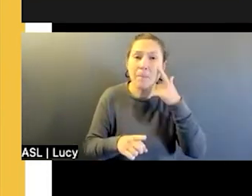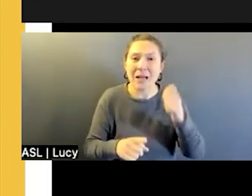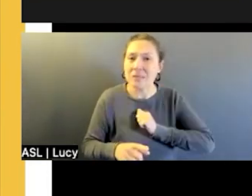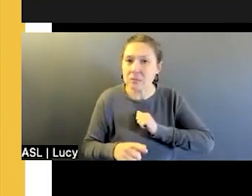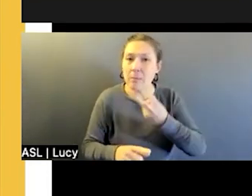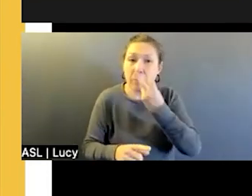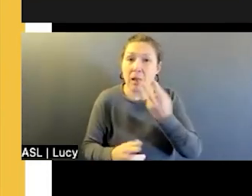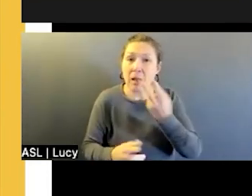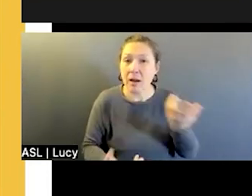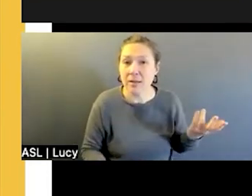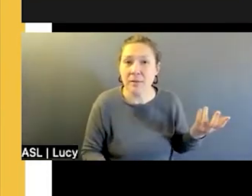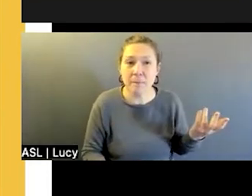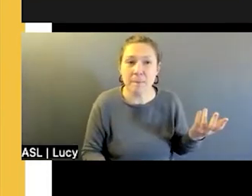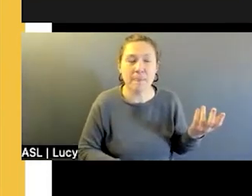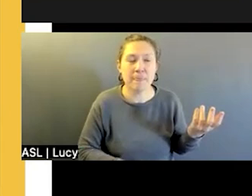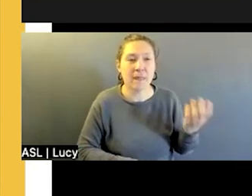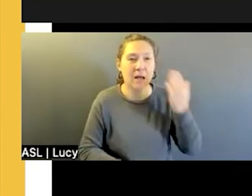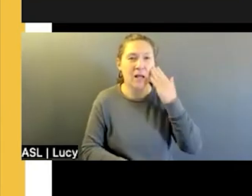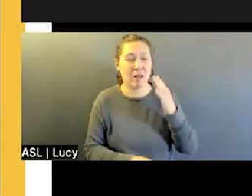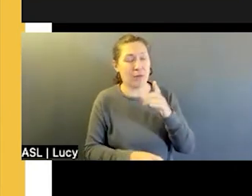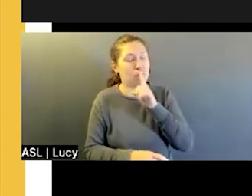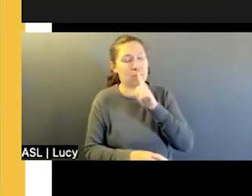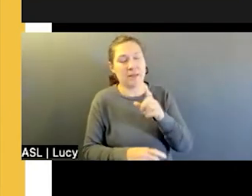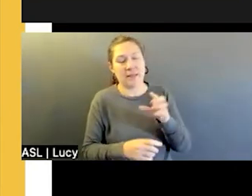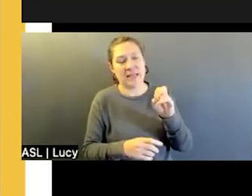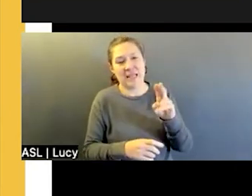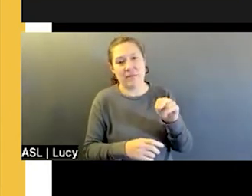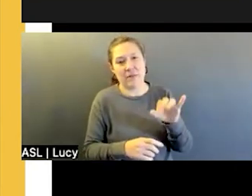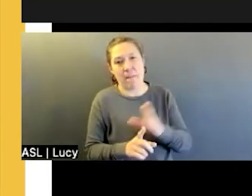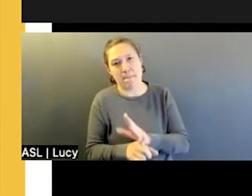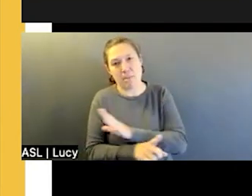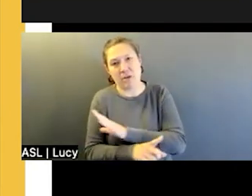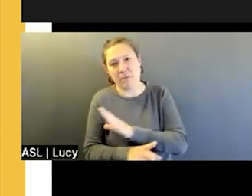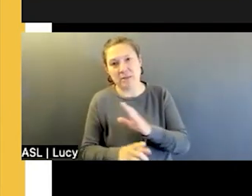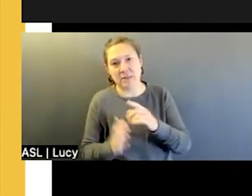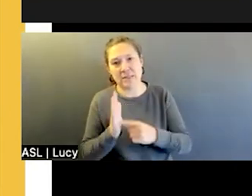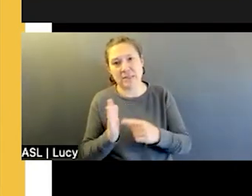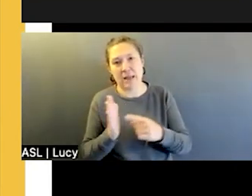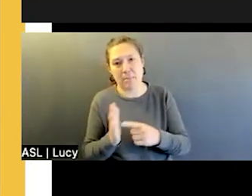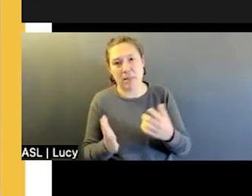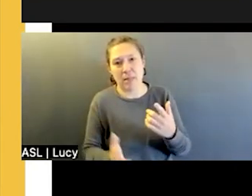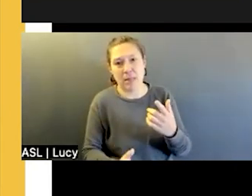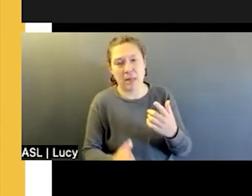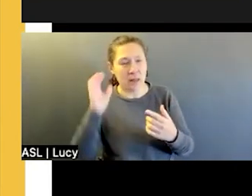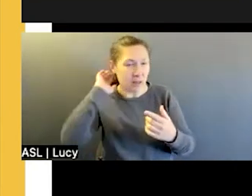even in the previous case, I didn't tell it to make it, more